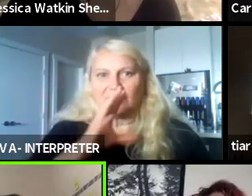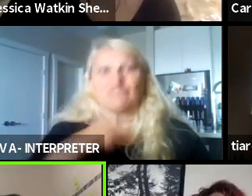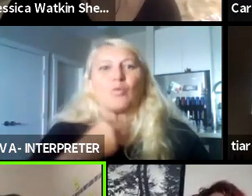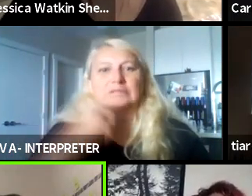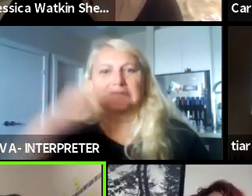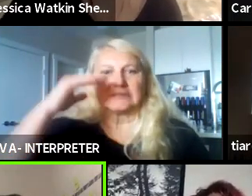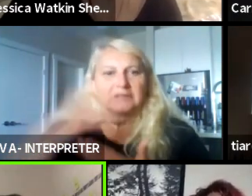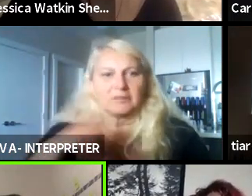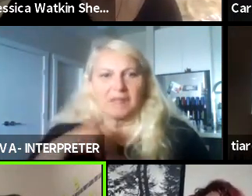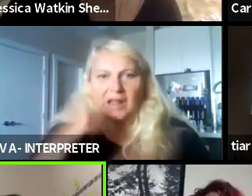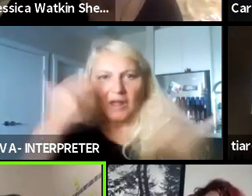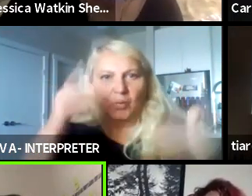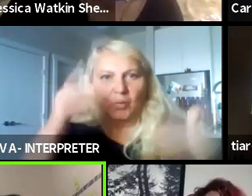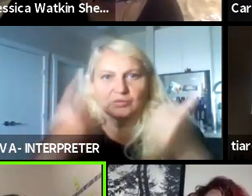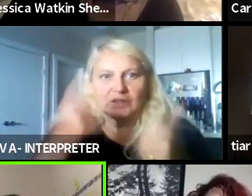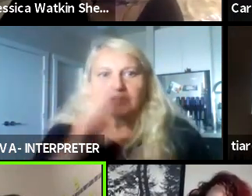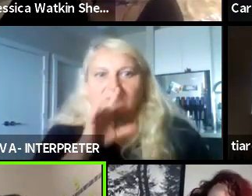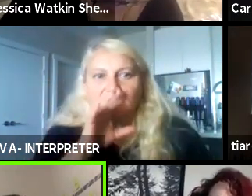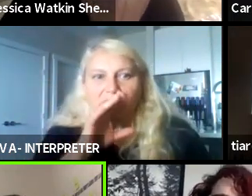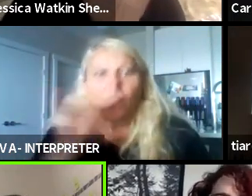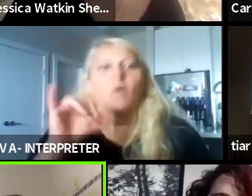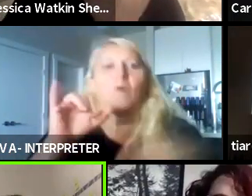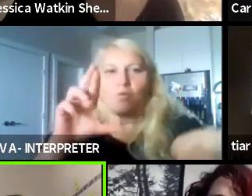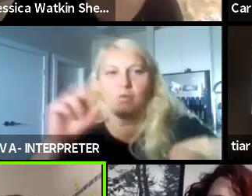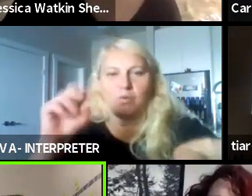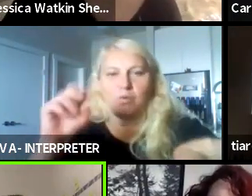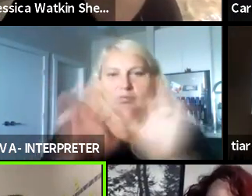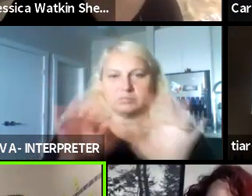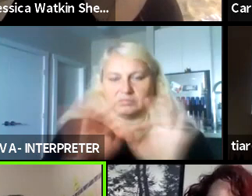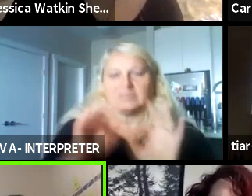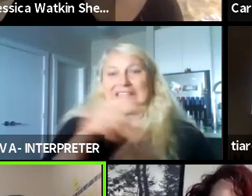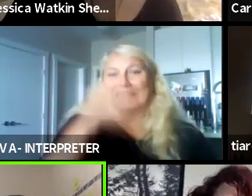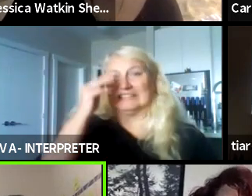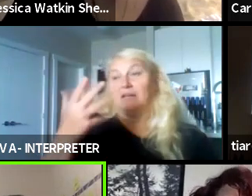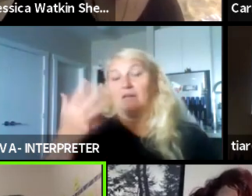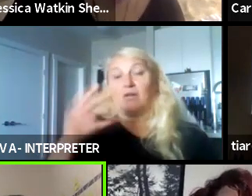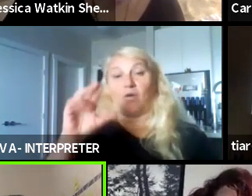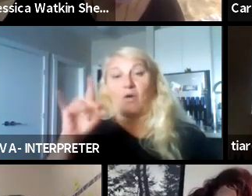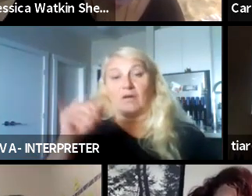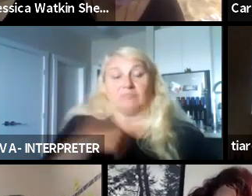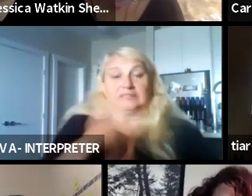So I'm particularly curious about what you have to say about this.